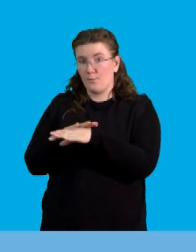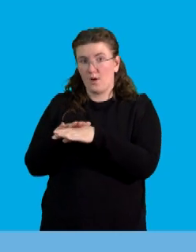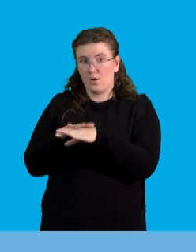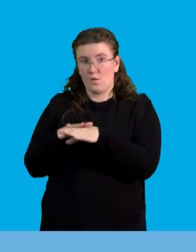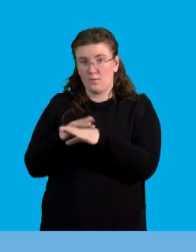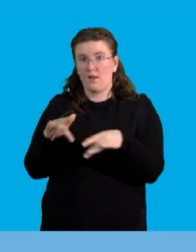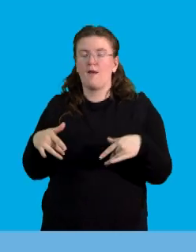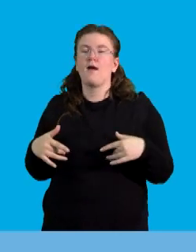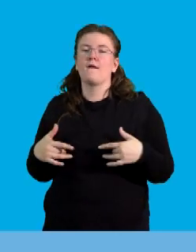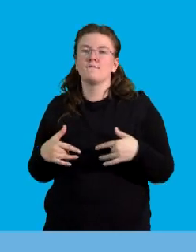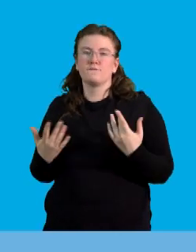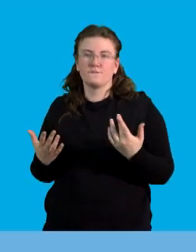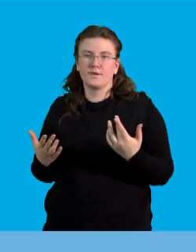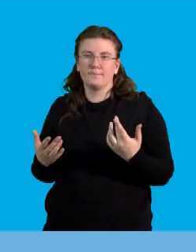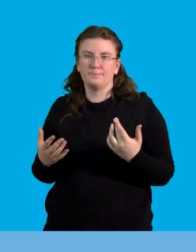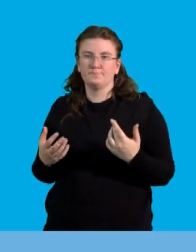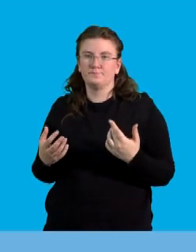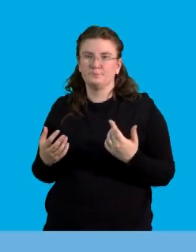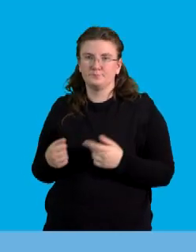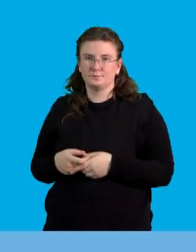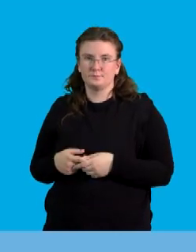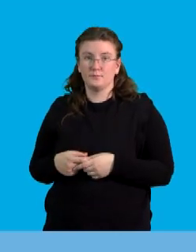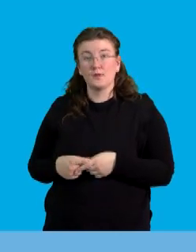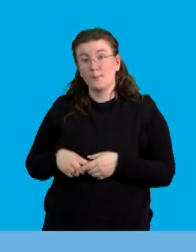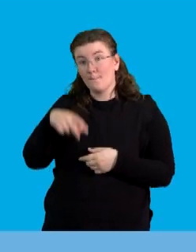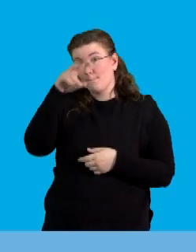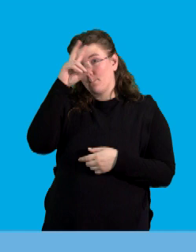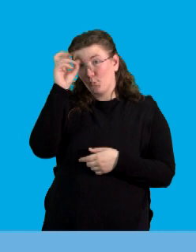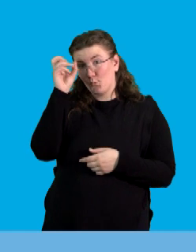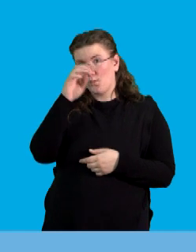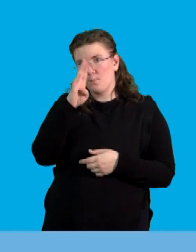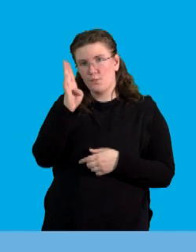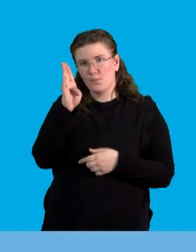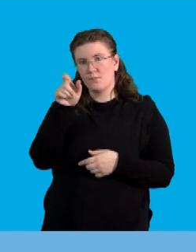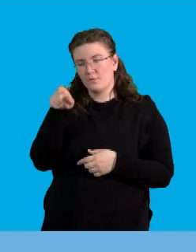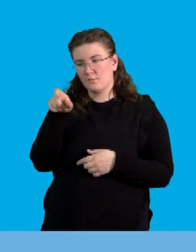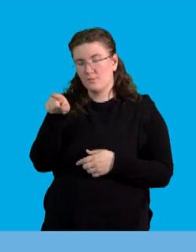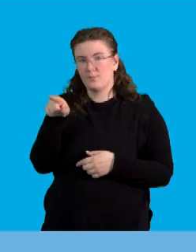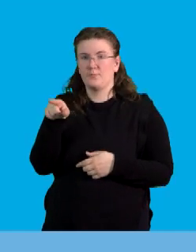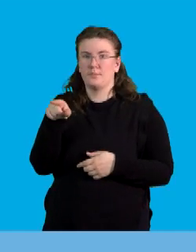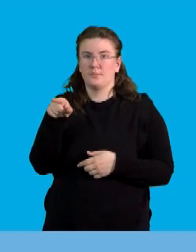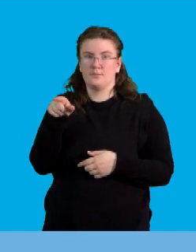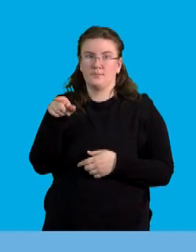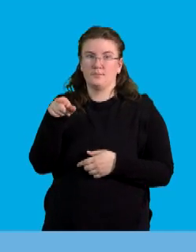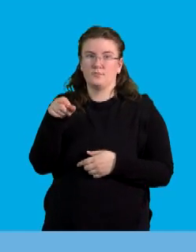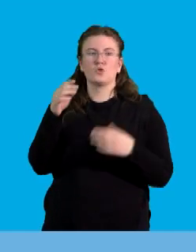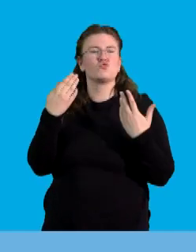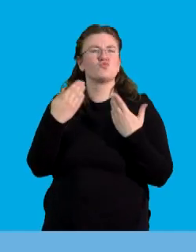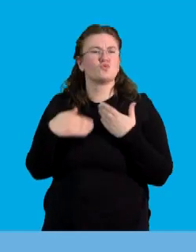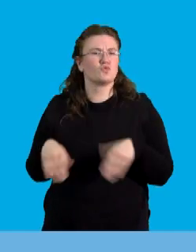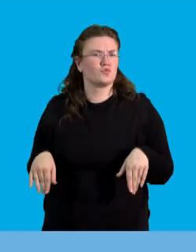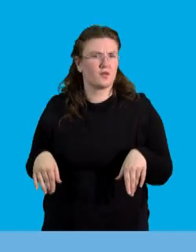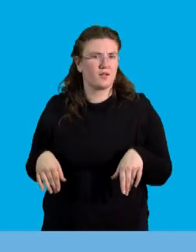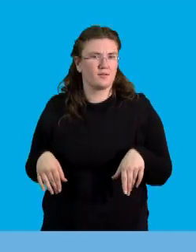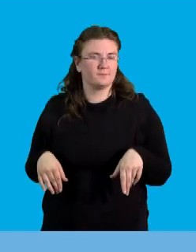That's a live wire. We also have a blue wire, as we can see. The blue wire is your neutral